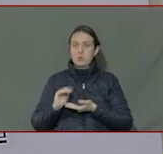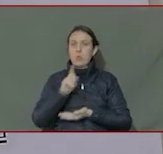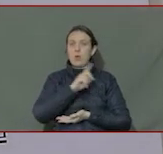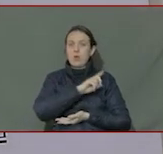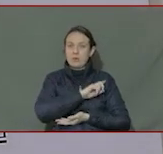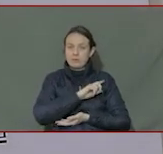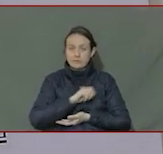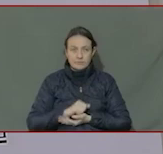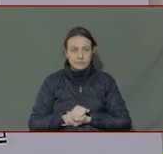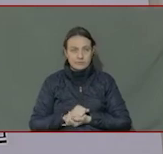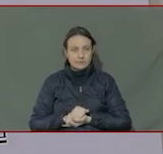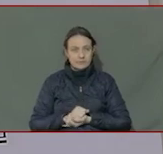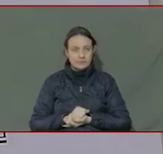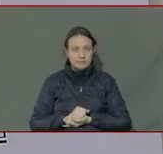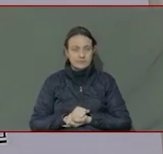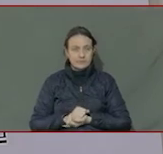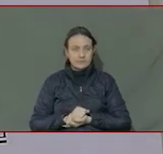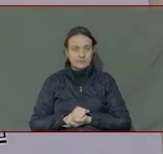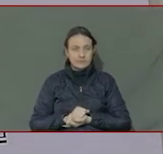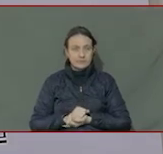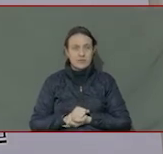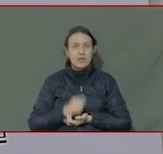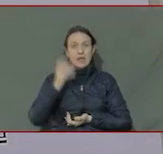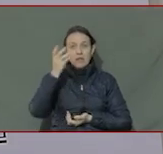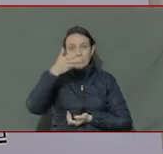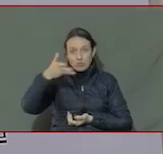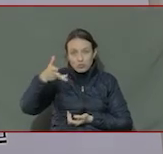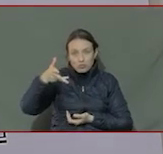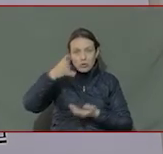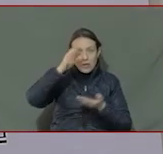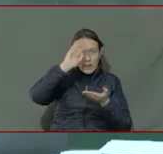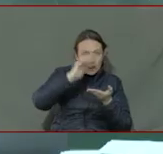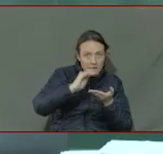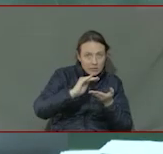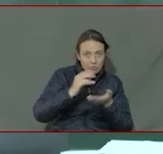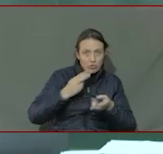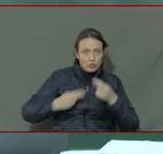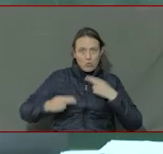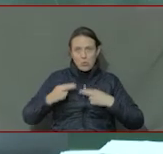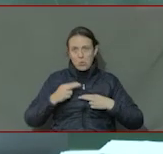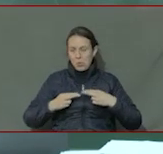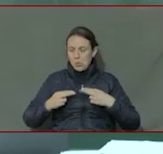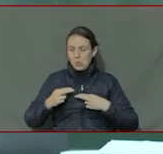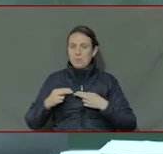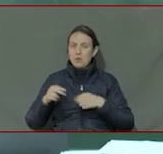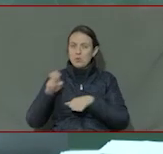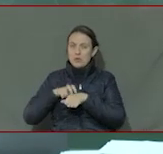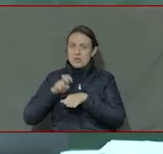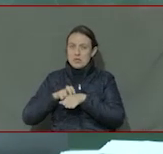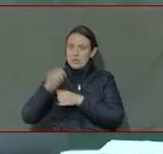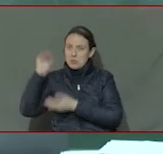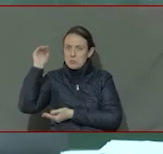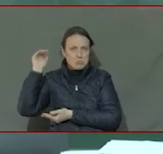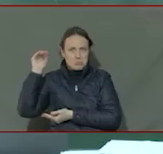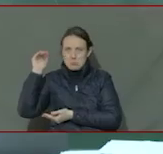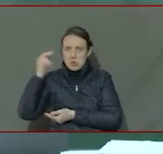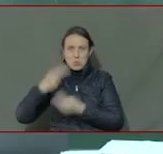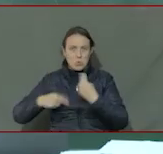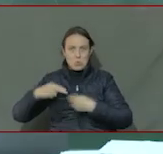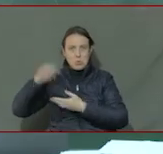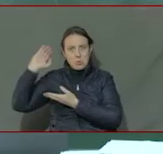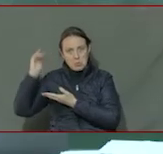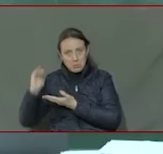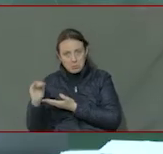Because? So the problem has been solved. Once a message has been given and